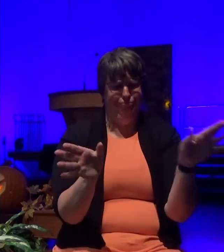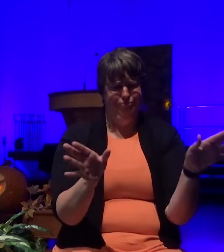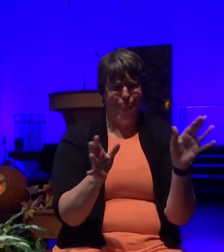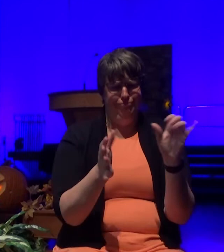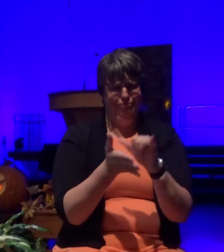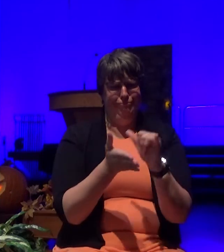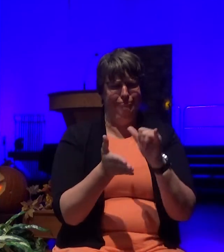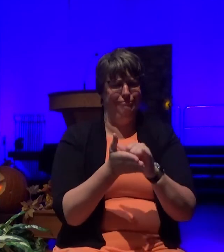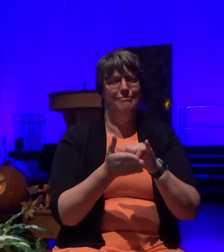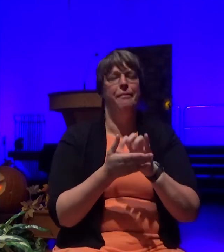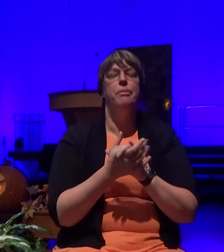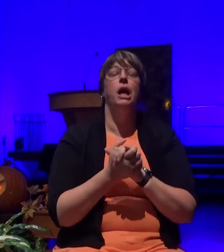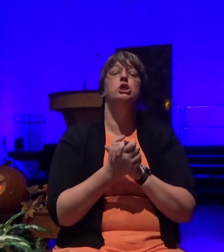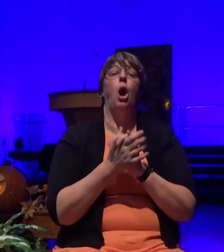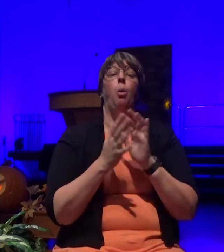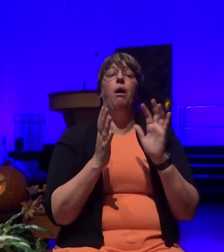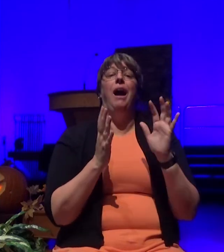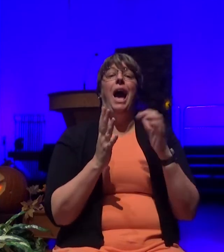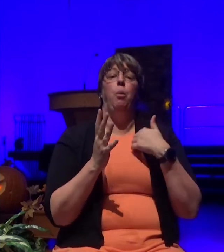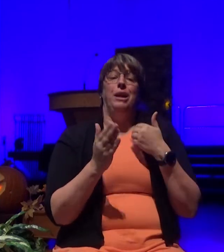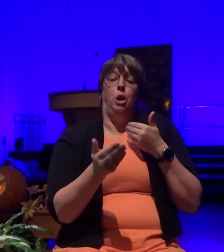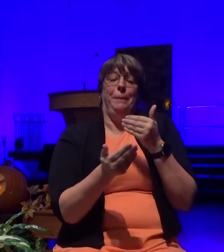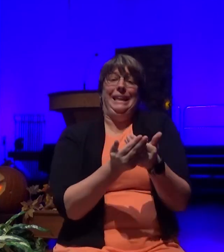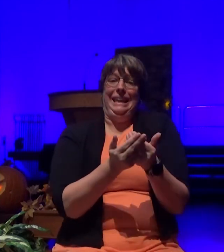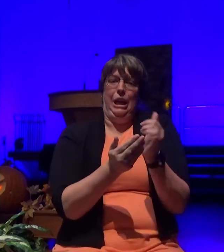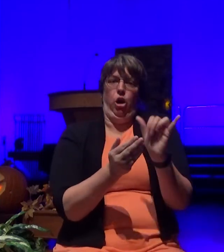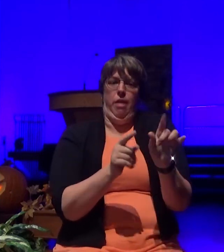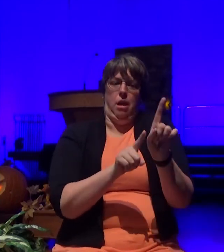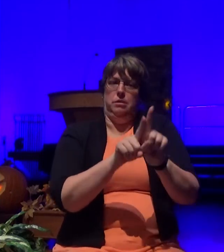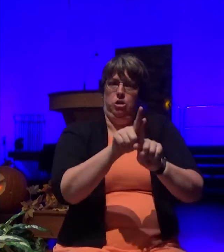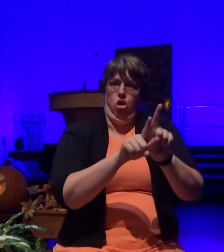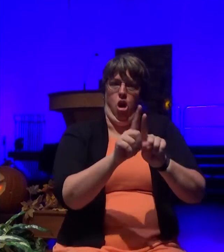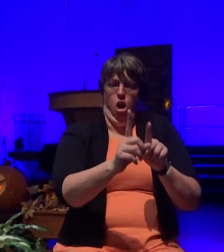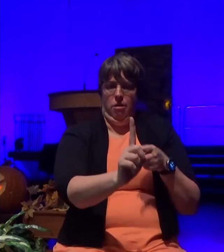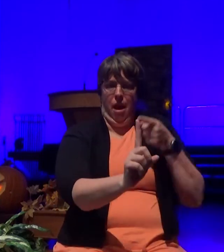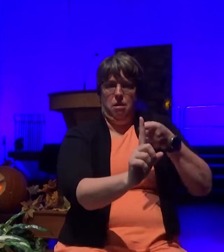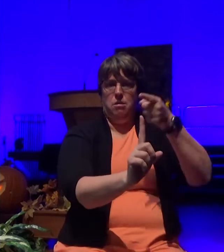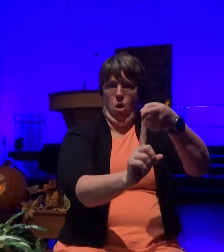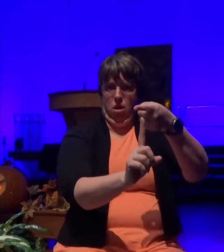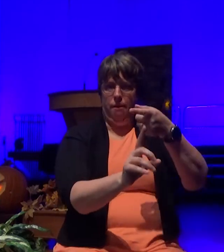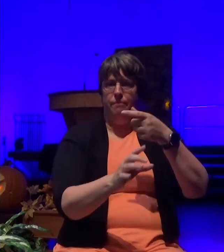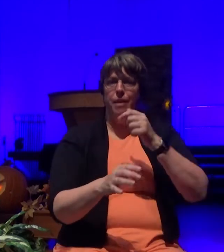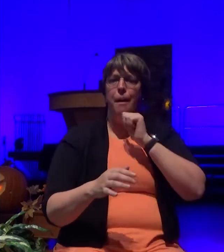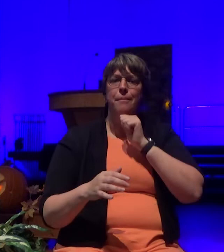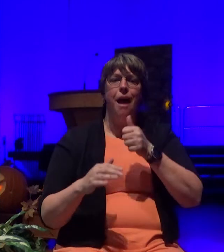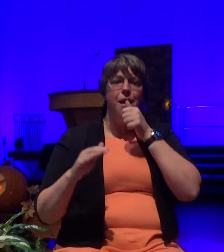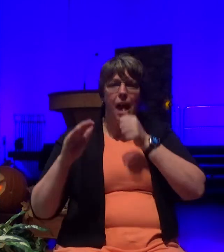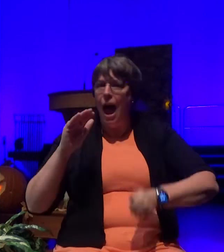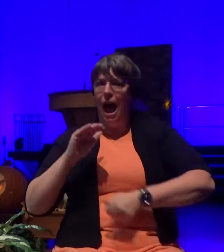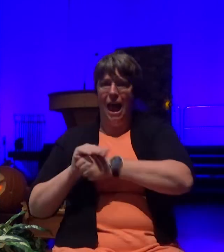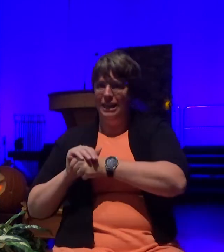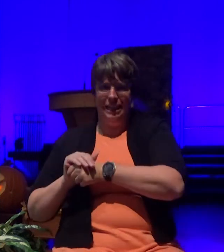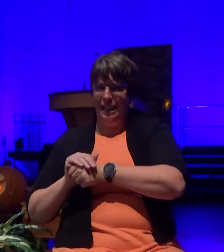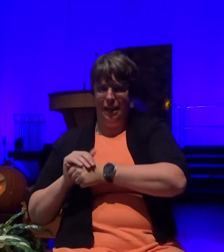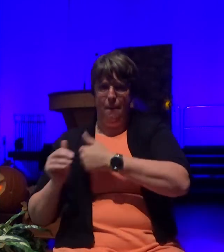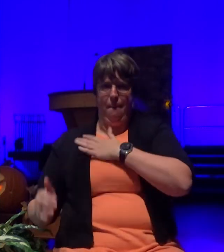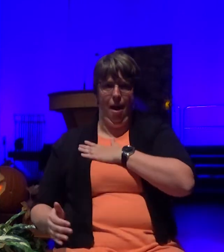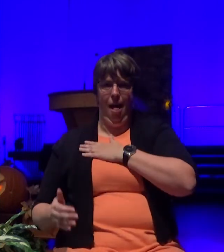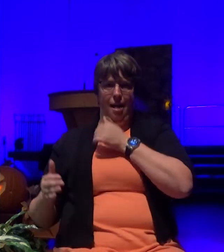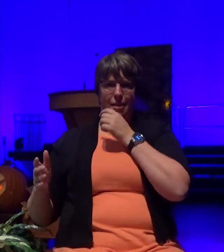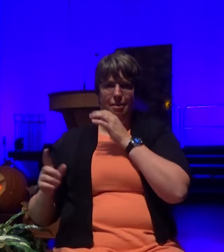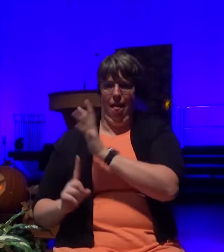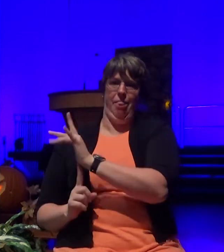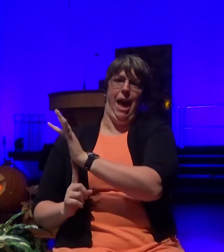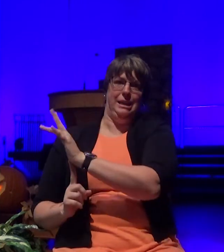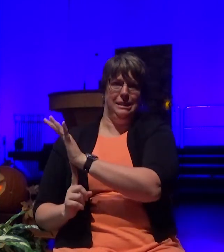our light to share our gifts and talents and not hiding them under a bushel anymore. We shine by being ourselves and following